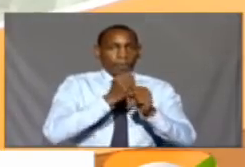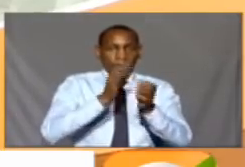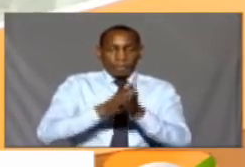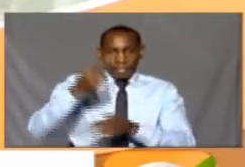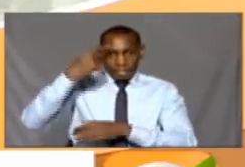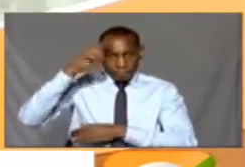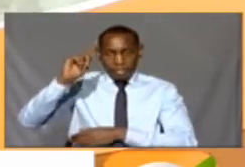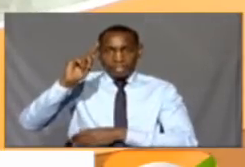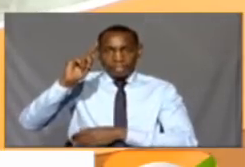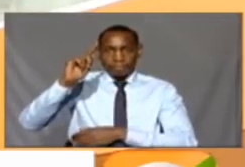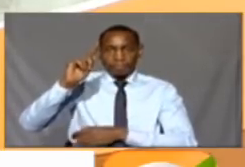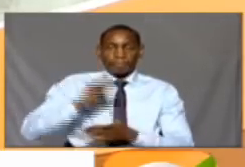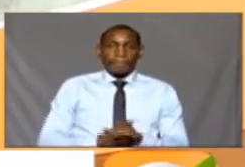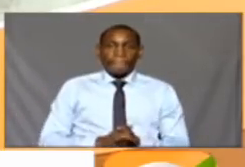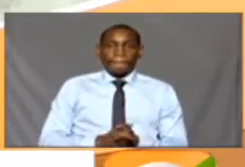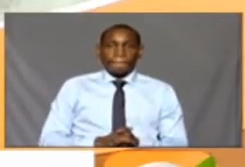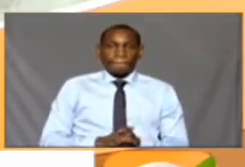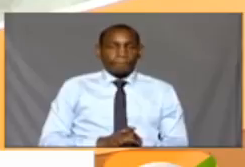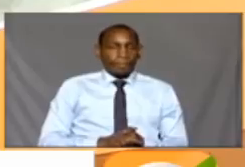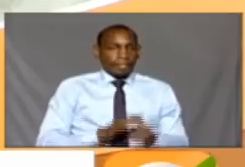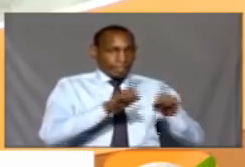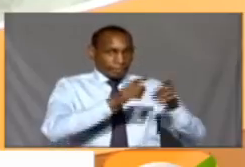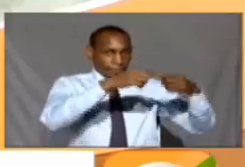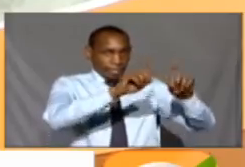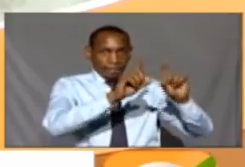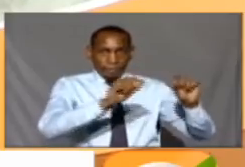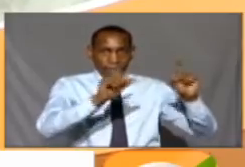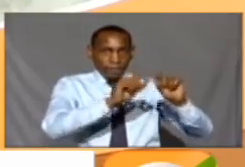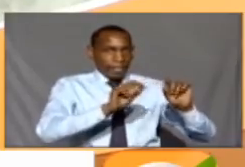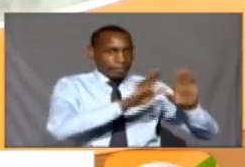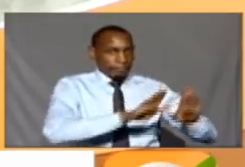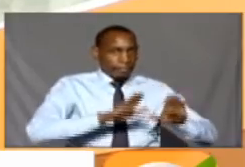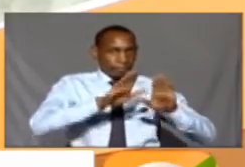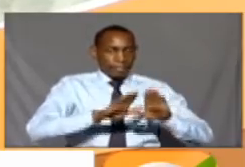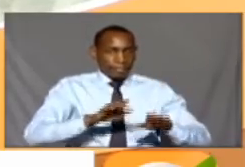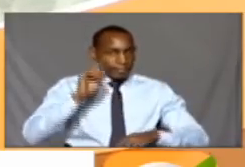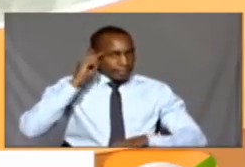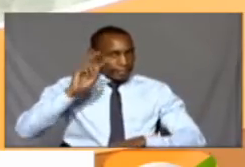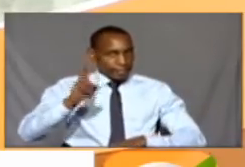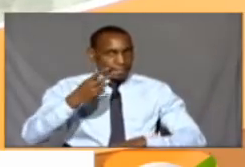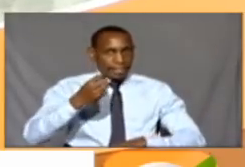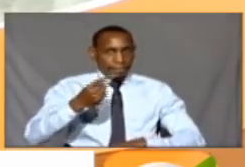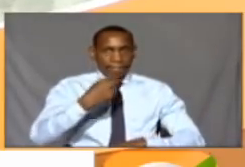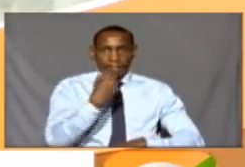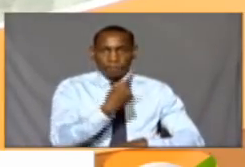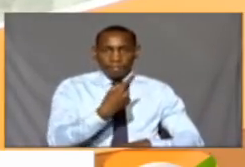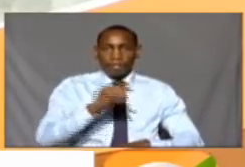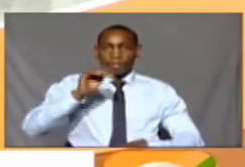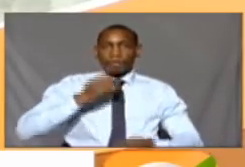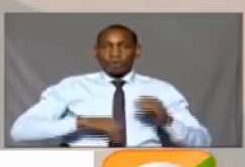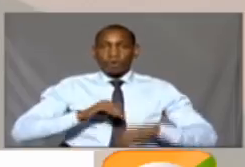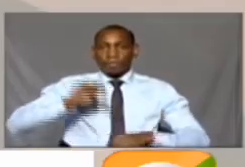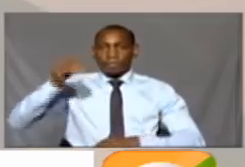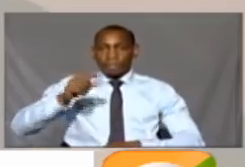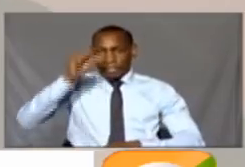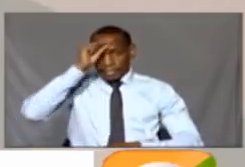county is moving towards. I will tell you this. And you are saying, you said in a rally, I think on the 2nd of January 2020, that there is corruption in the counties, every governor